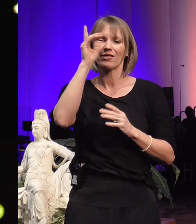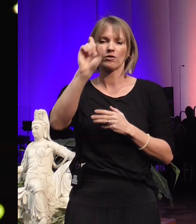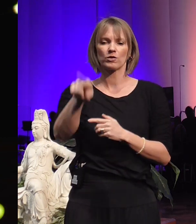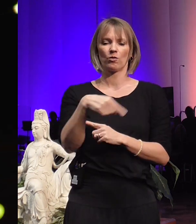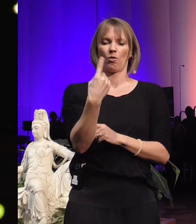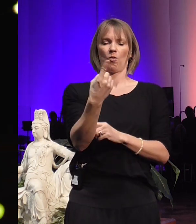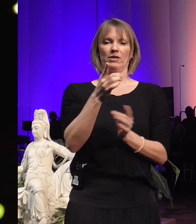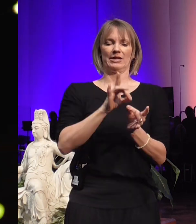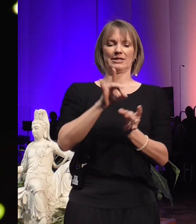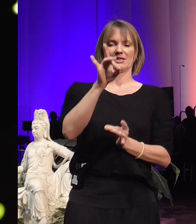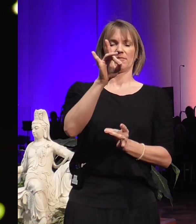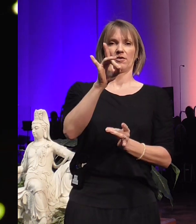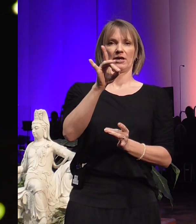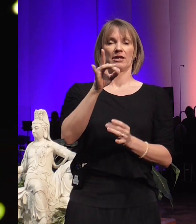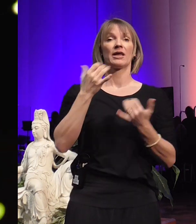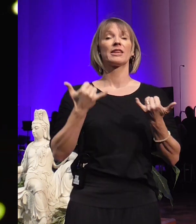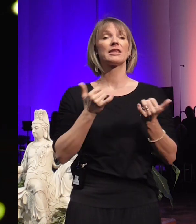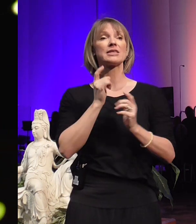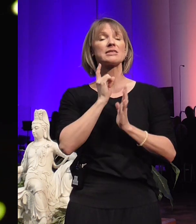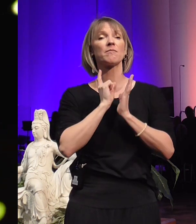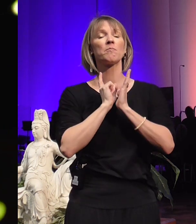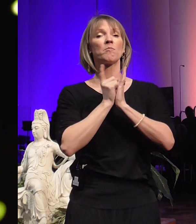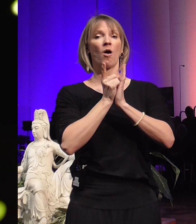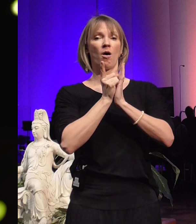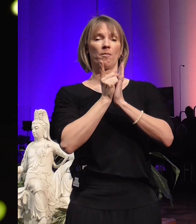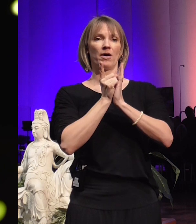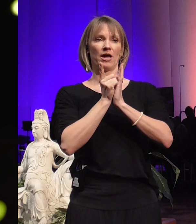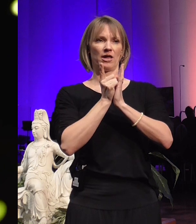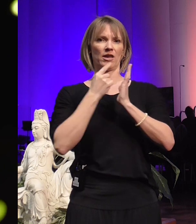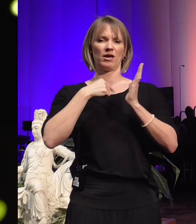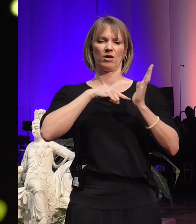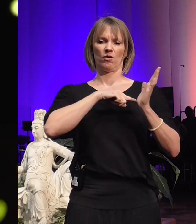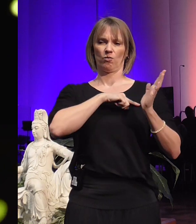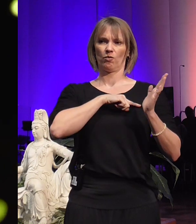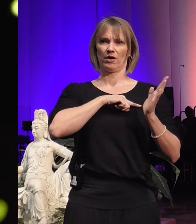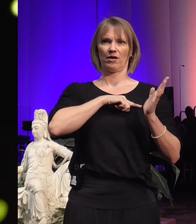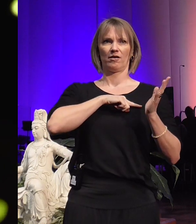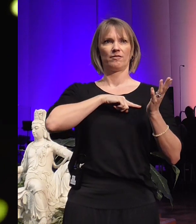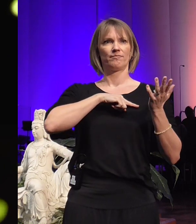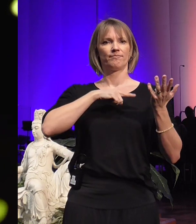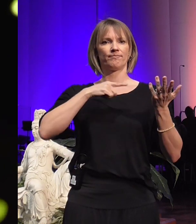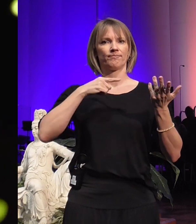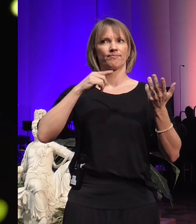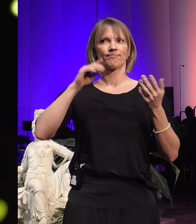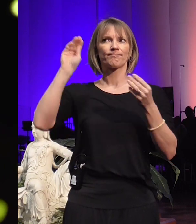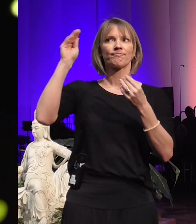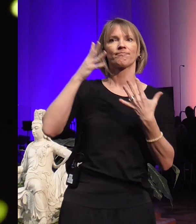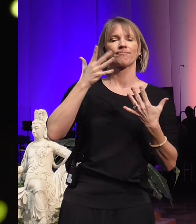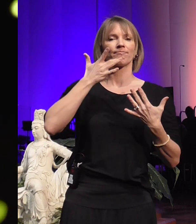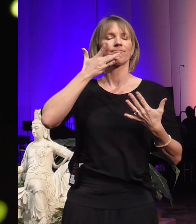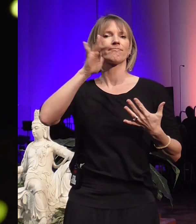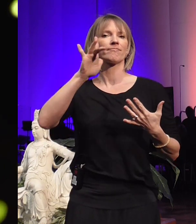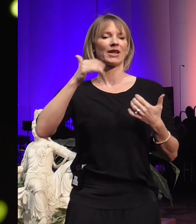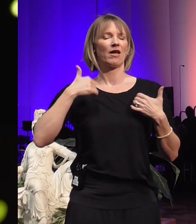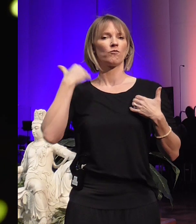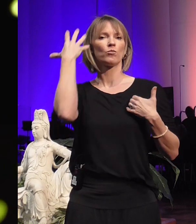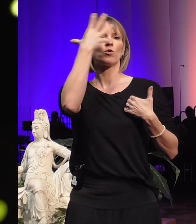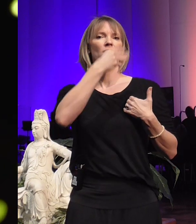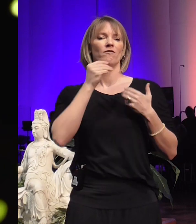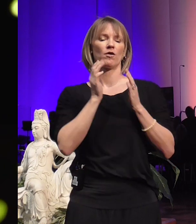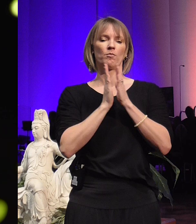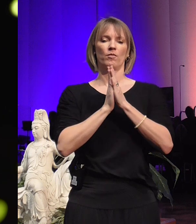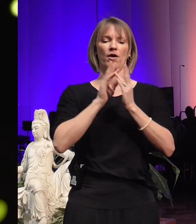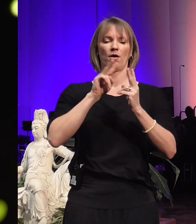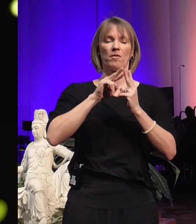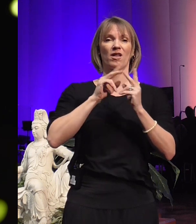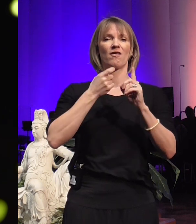So in this moment, we are so graced to have a beautiful, beautiful practitioner from